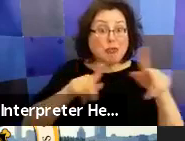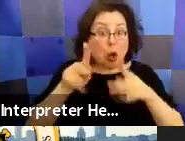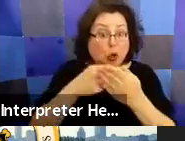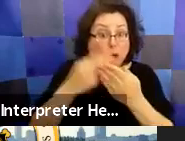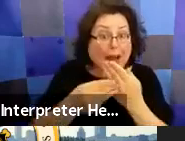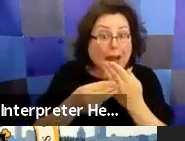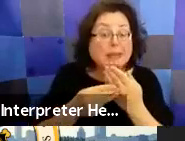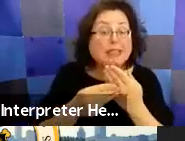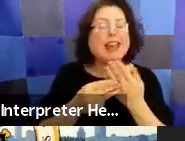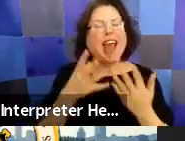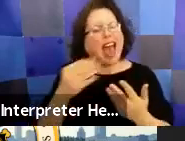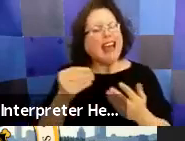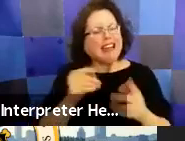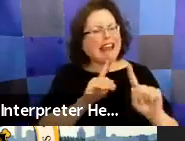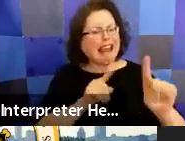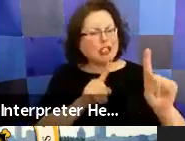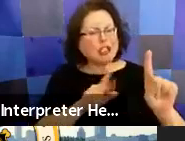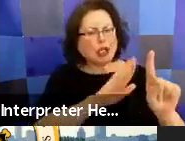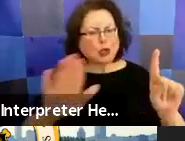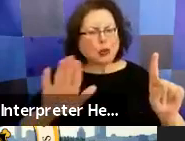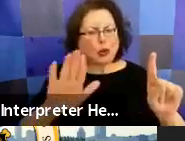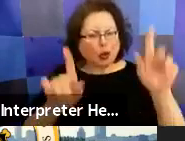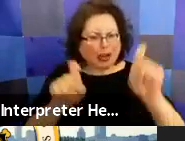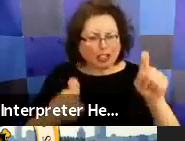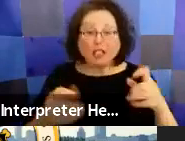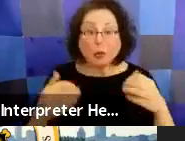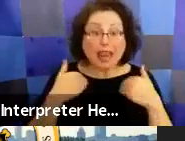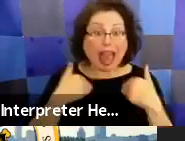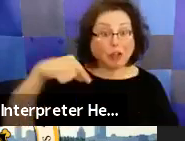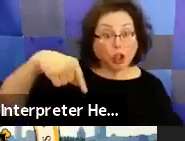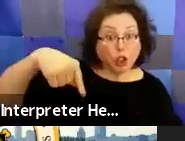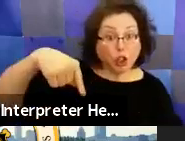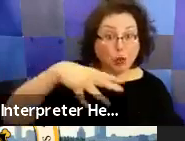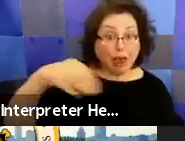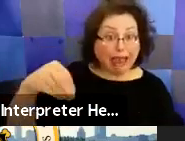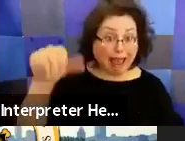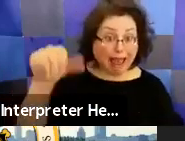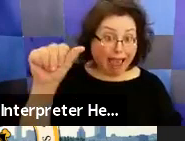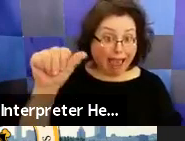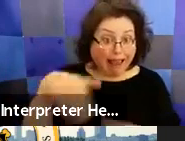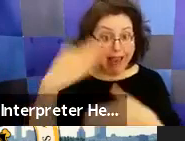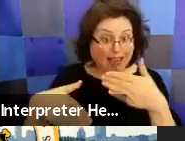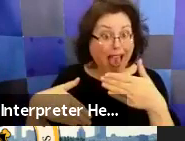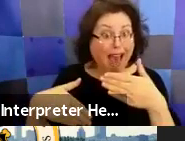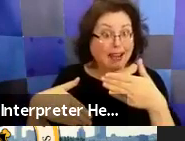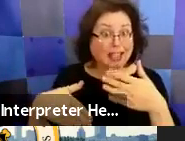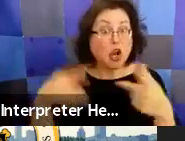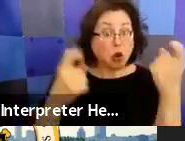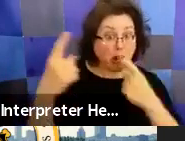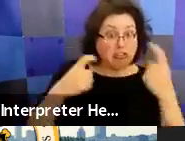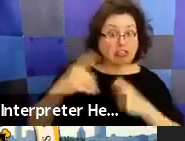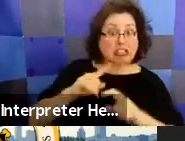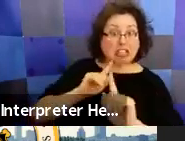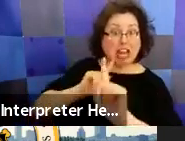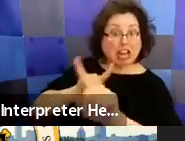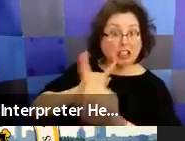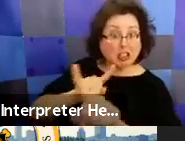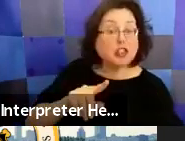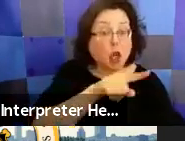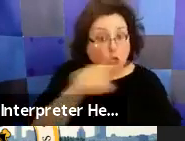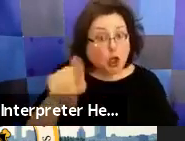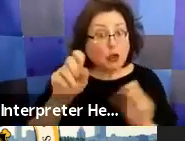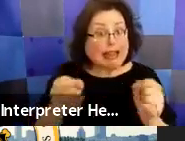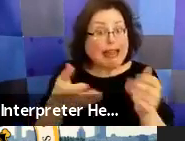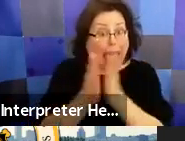and answers to your questions. So there's going to be a question answer section at the end of this, and you'll be free to ask members